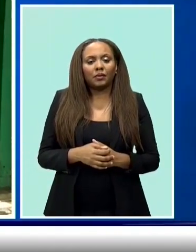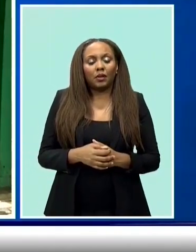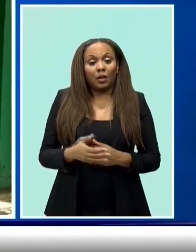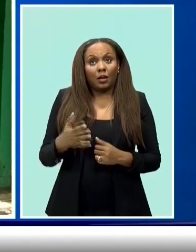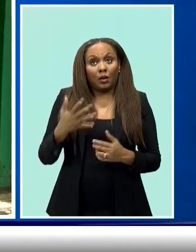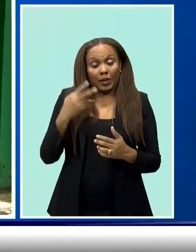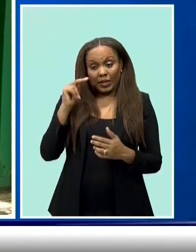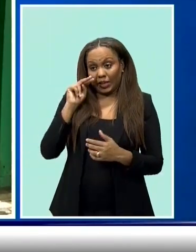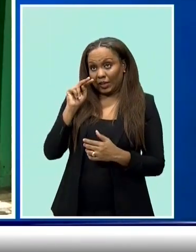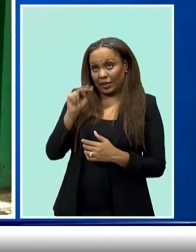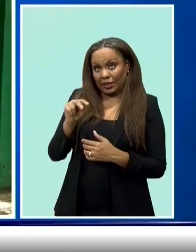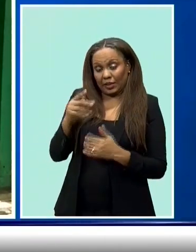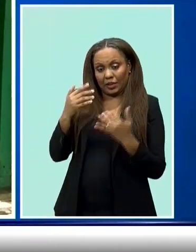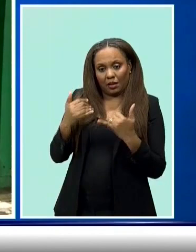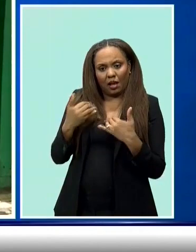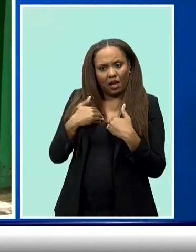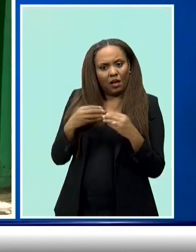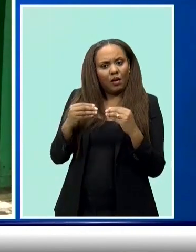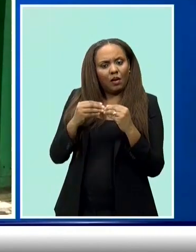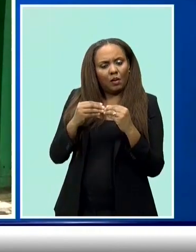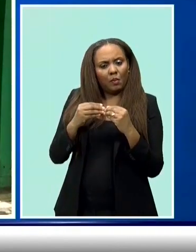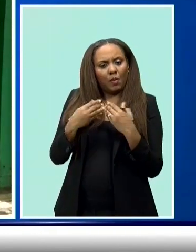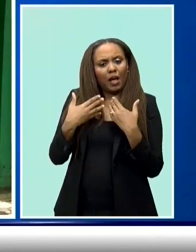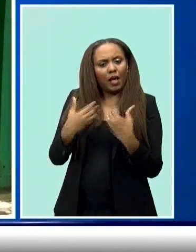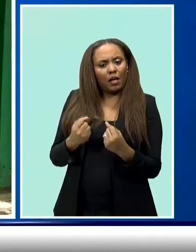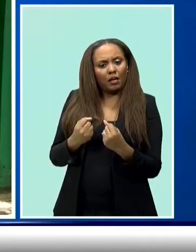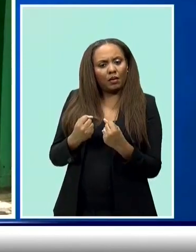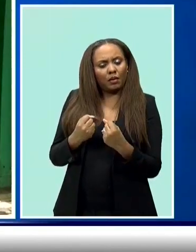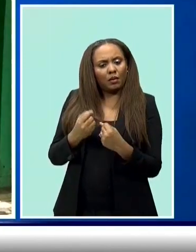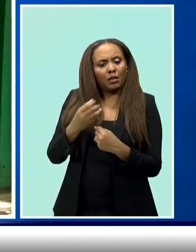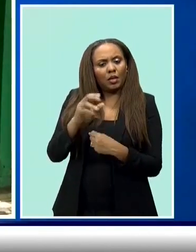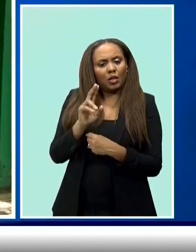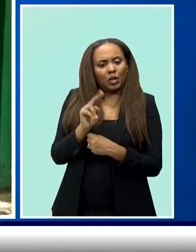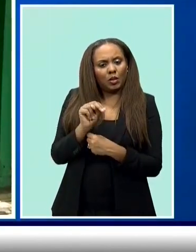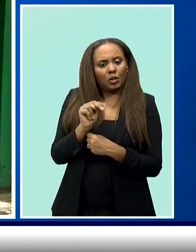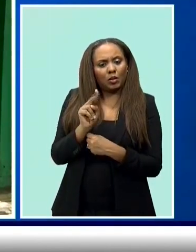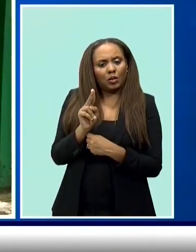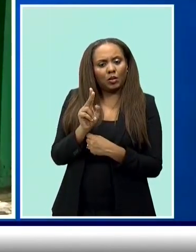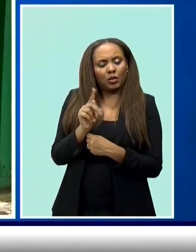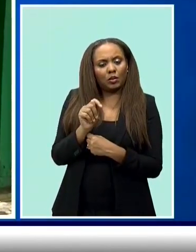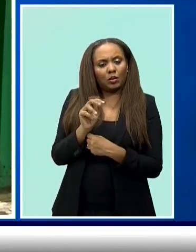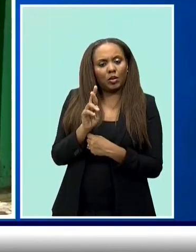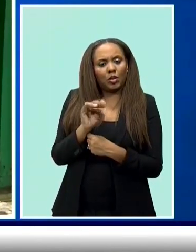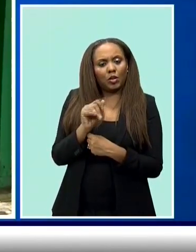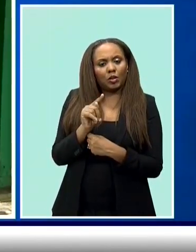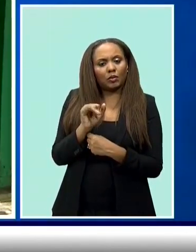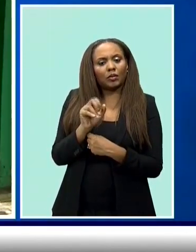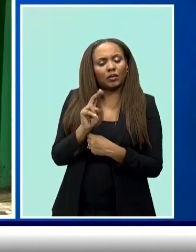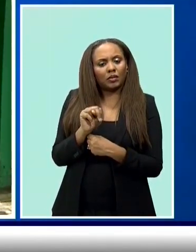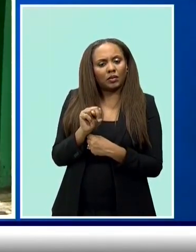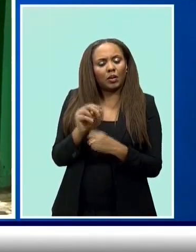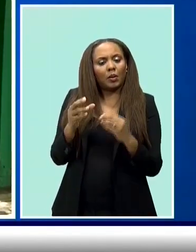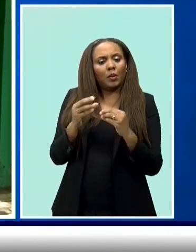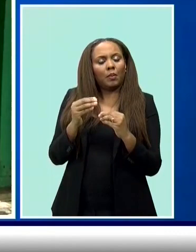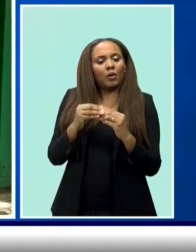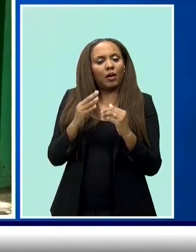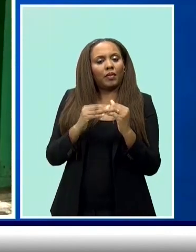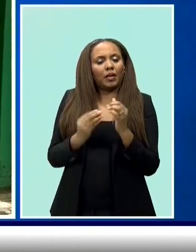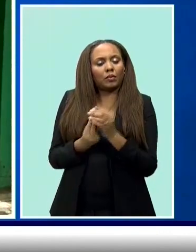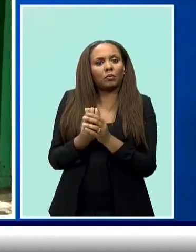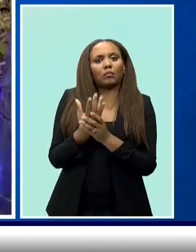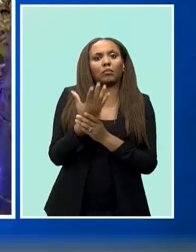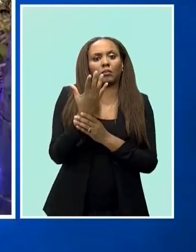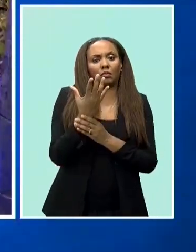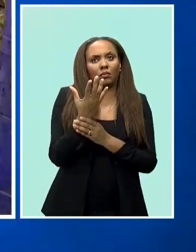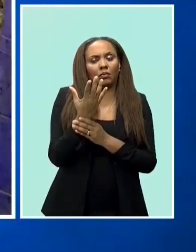plant, so it carries more nutrition than the mature vegetable. So, and it's just such a simple process, so